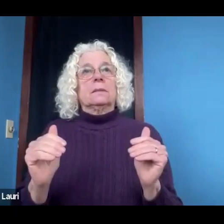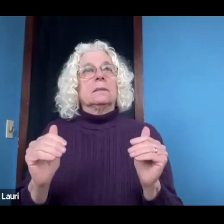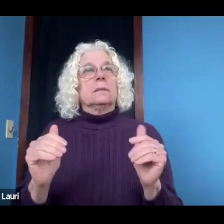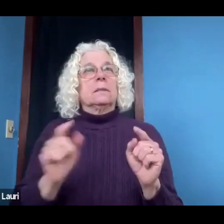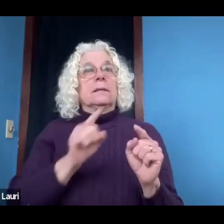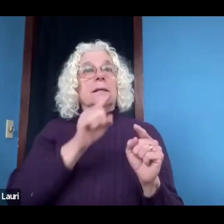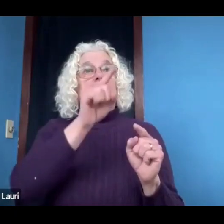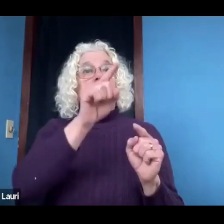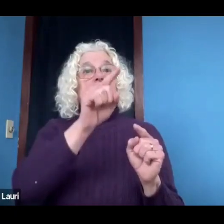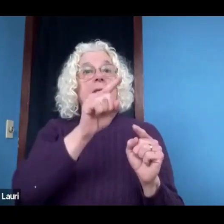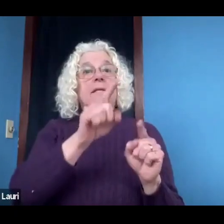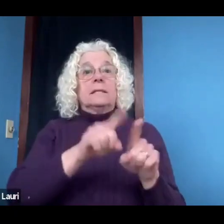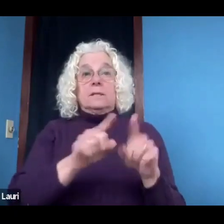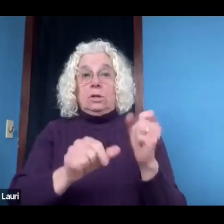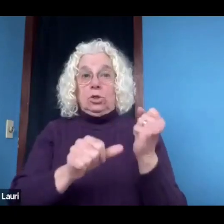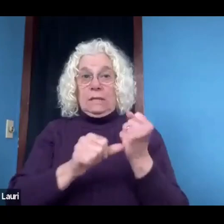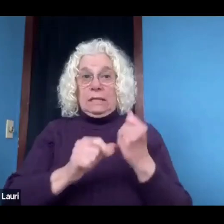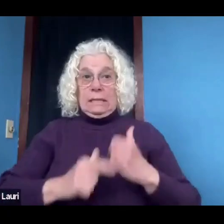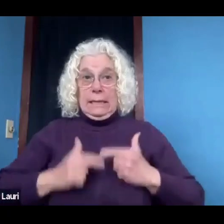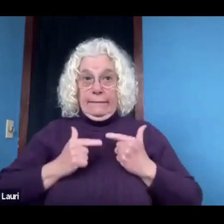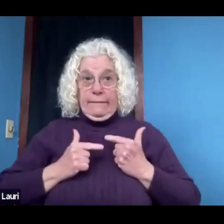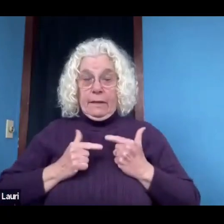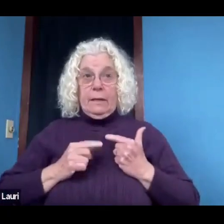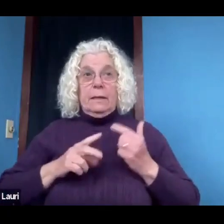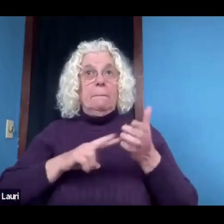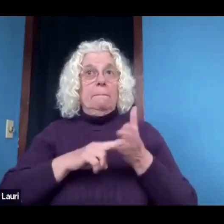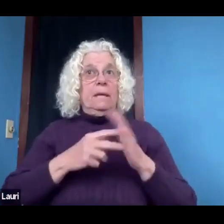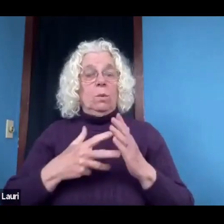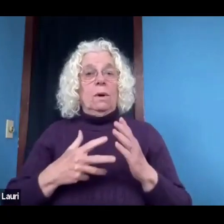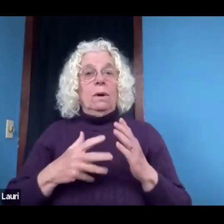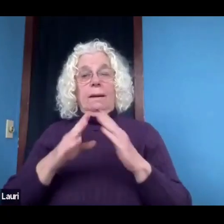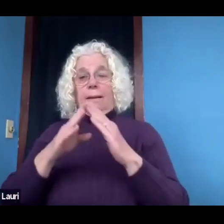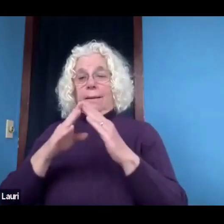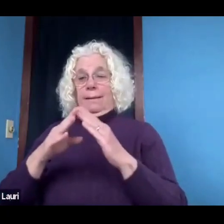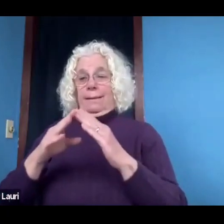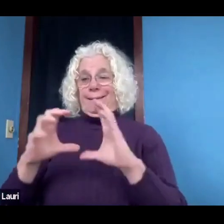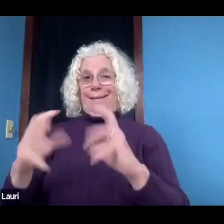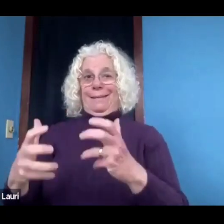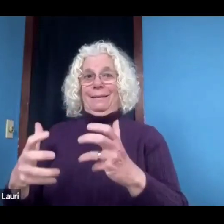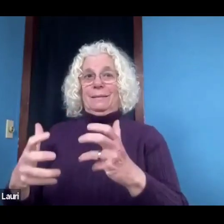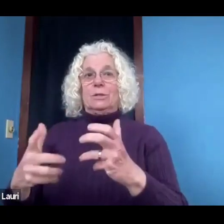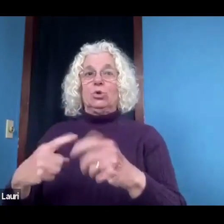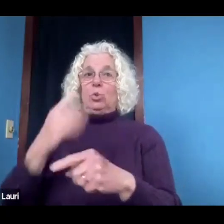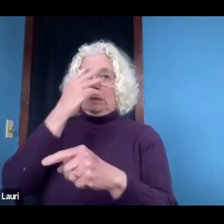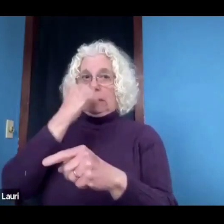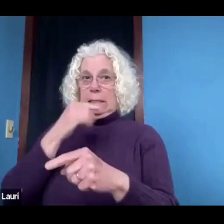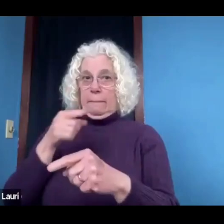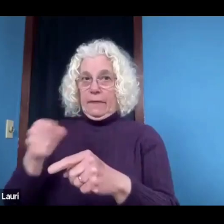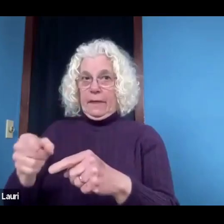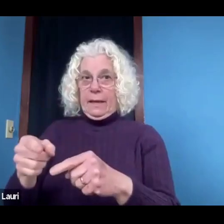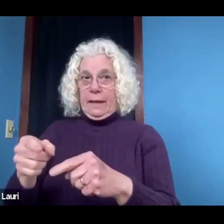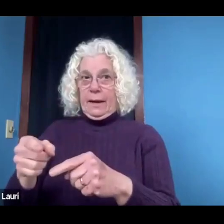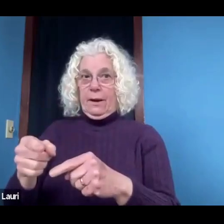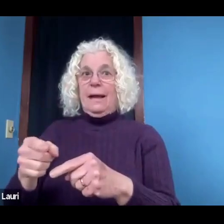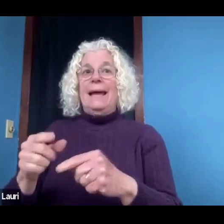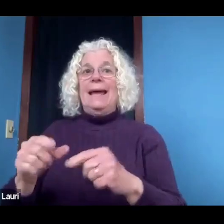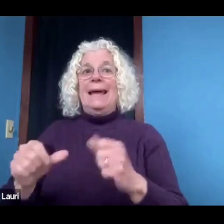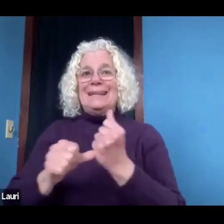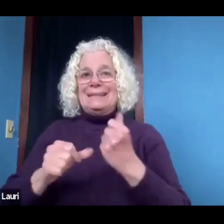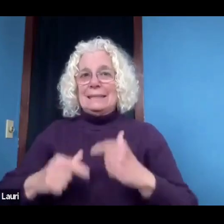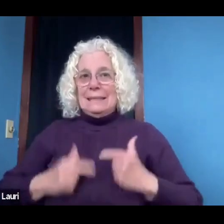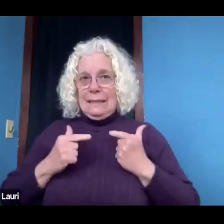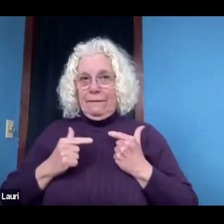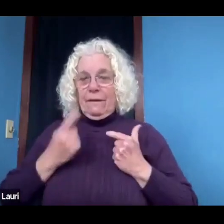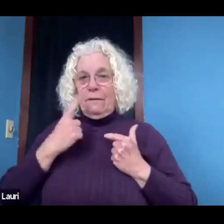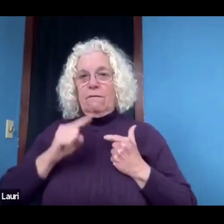Another option is assisted living. Assisted living means a facility that provides sleeping accommodations and assisted living services to one or more